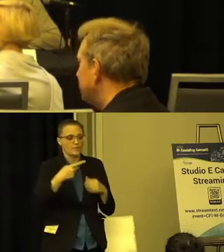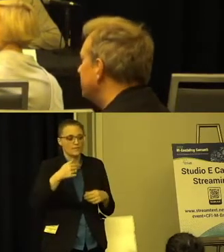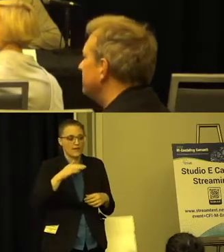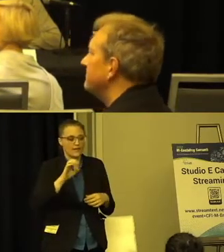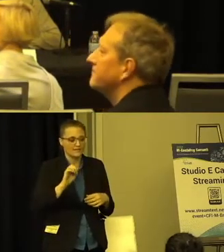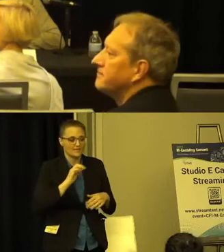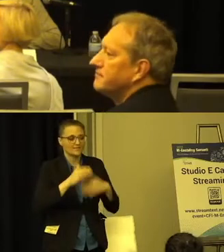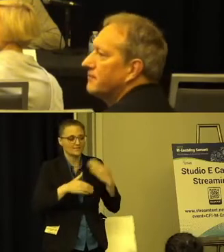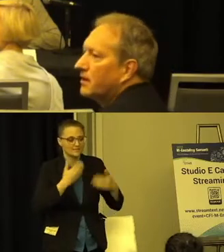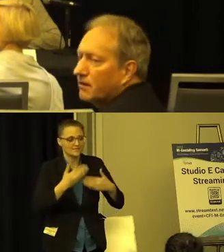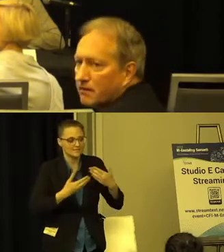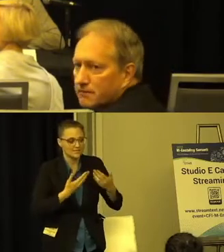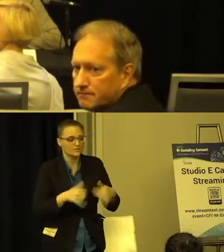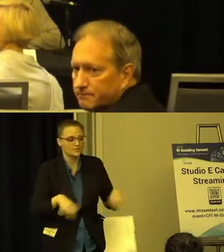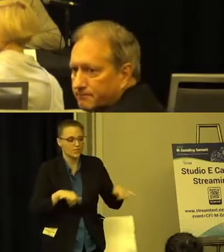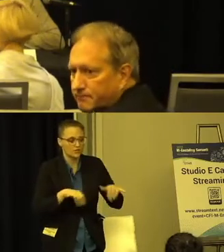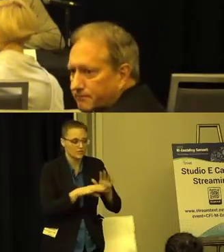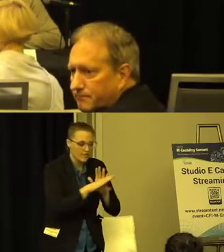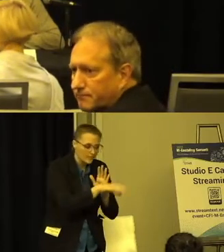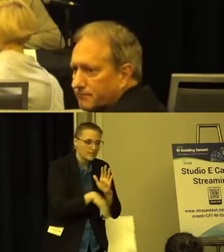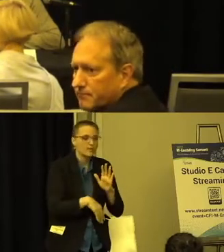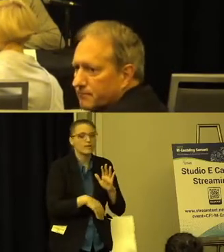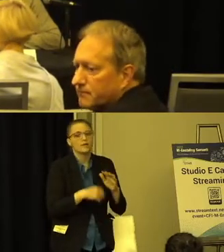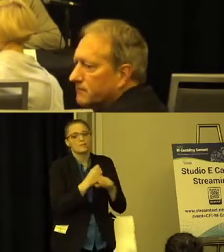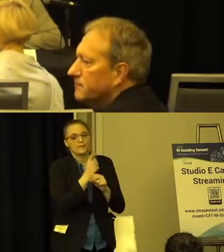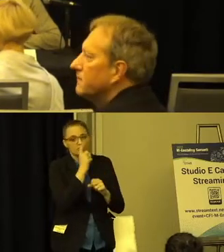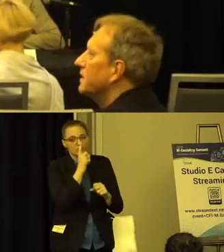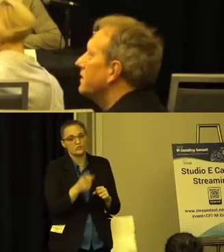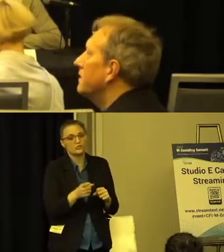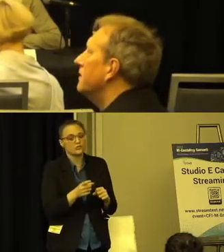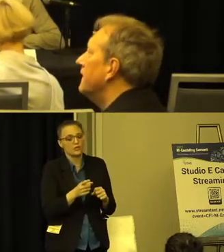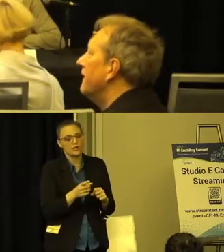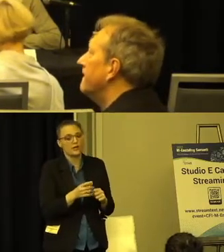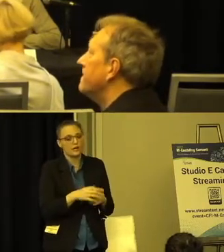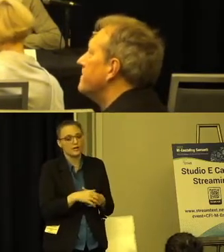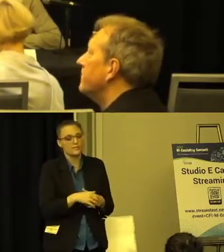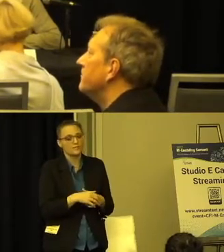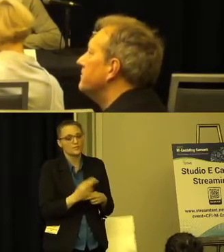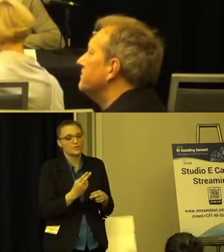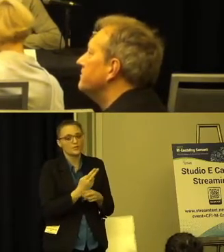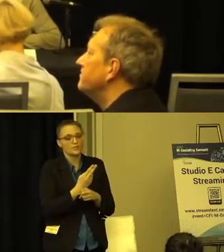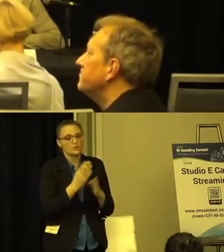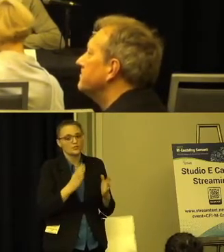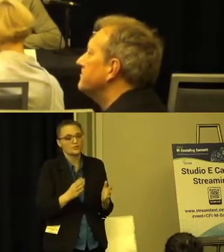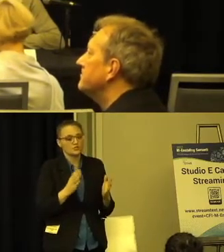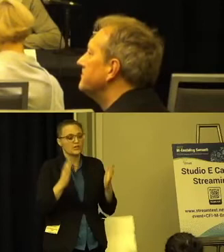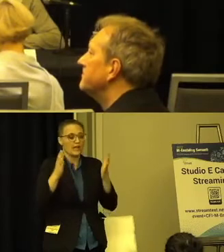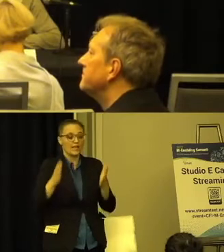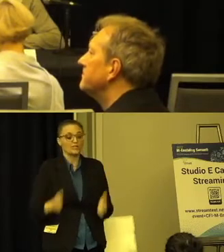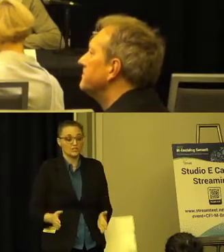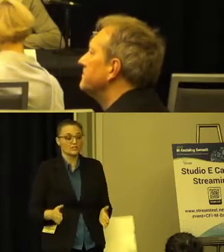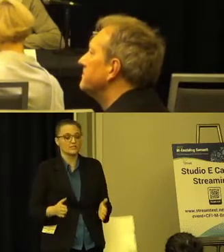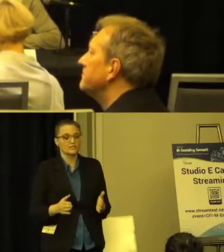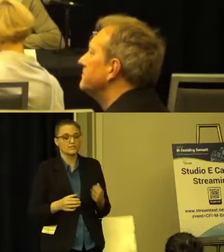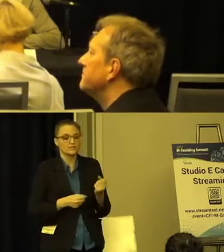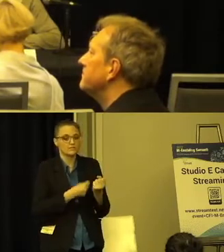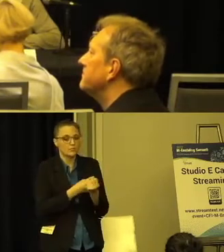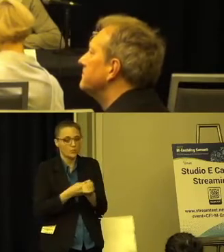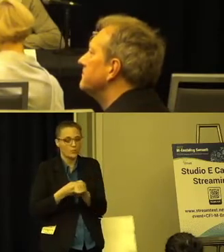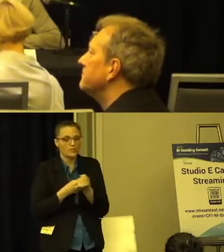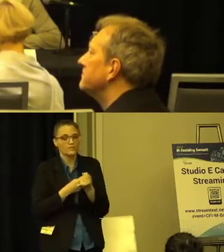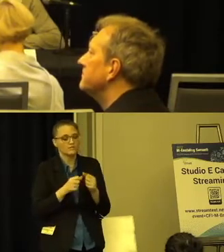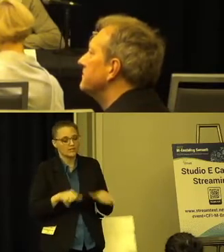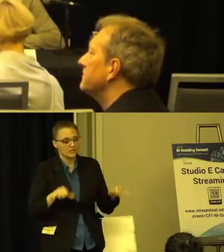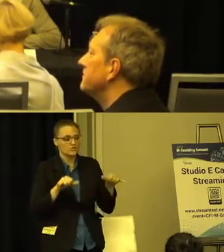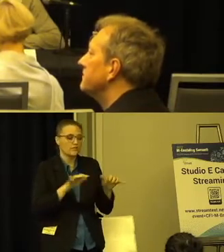of kind of standards development and making sure that user agents support standards